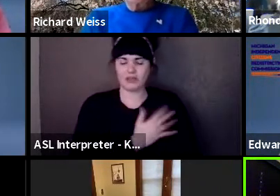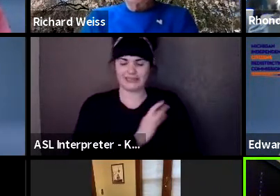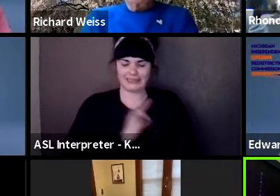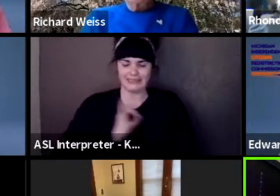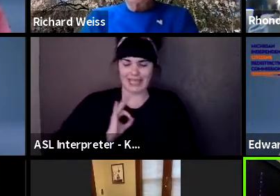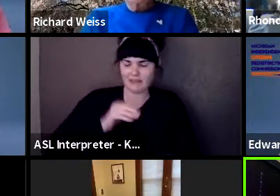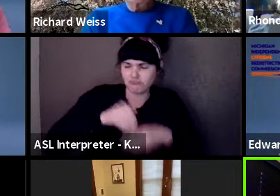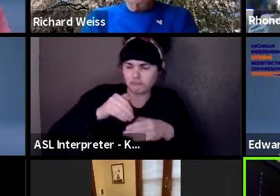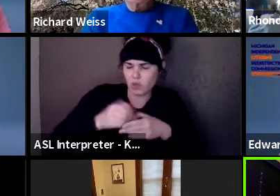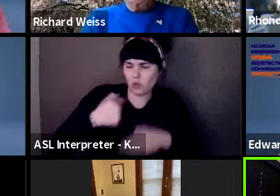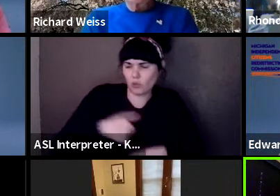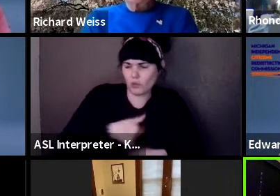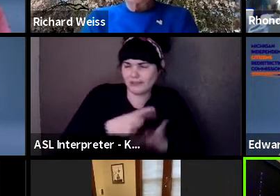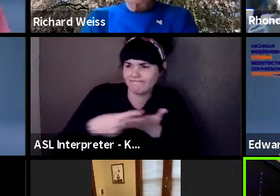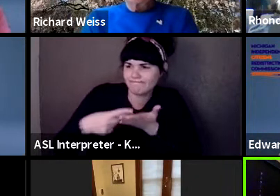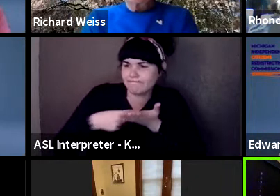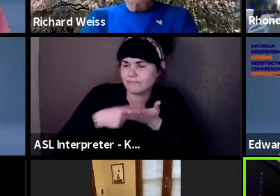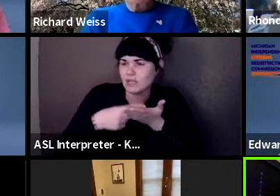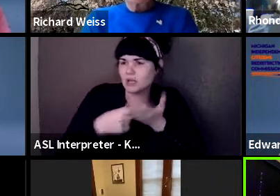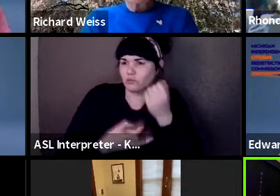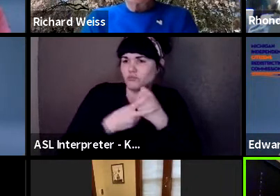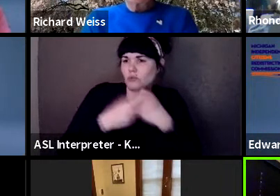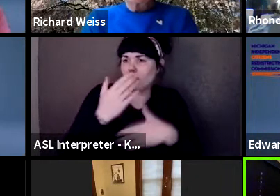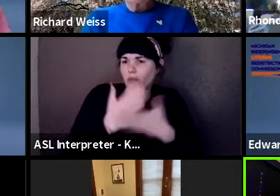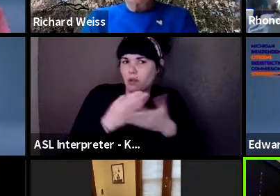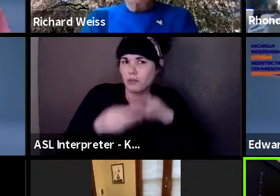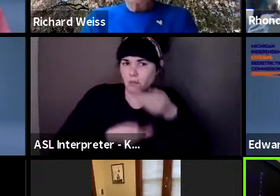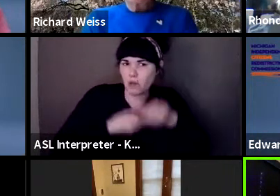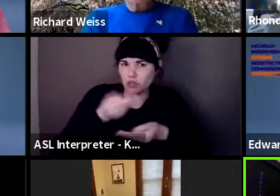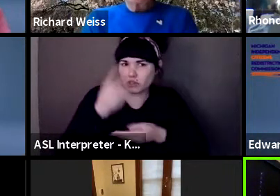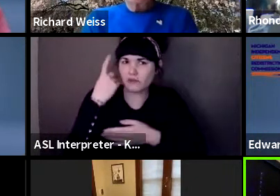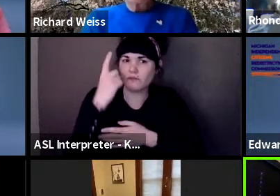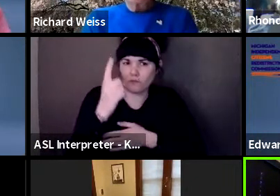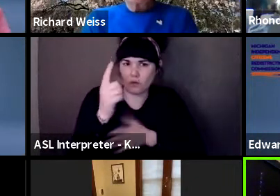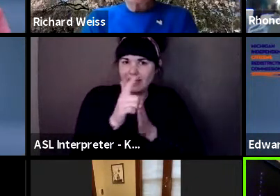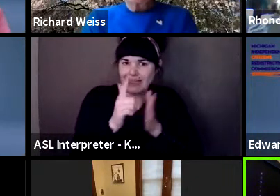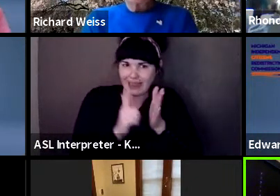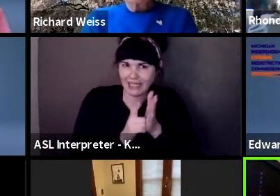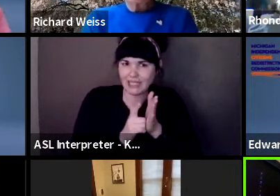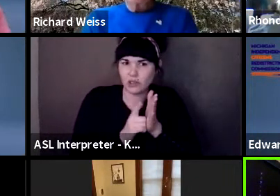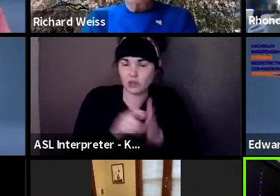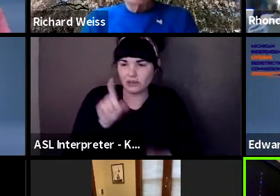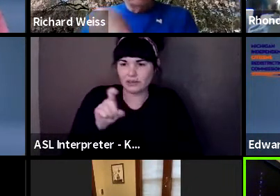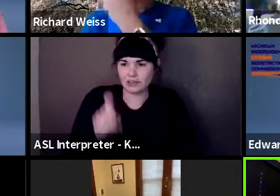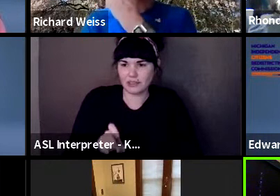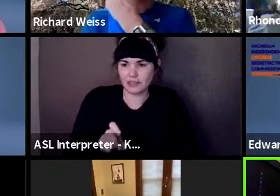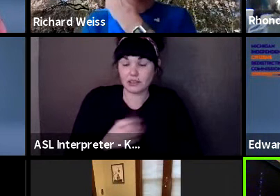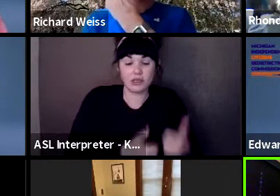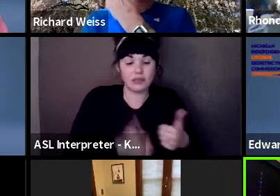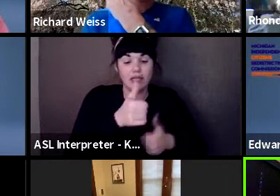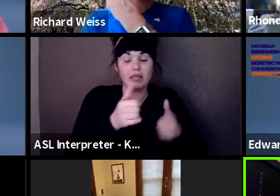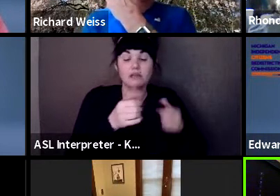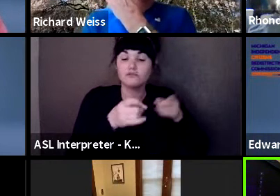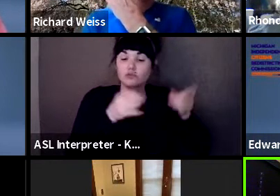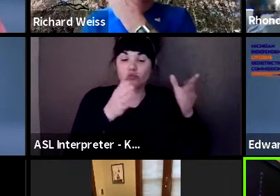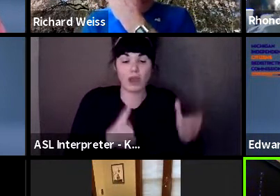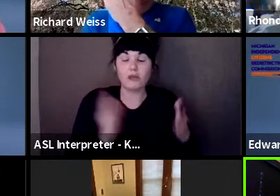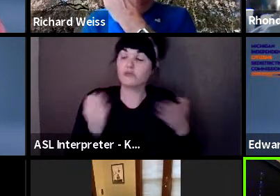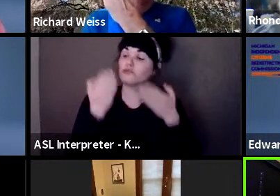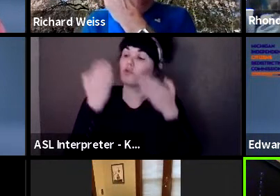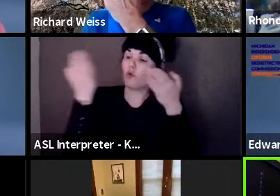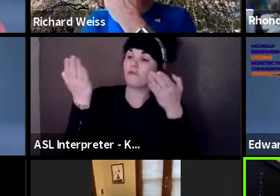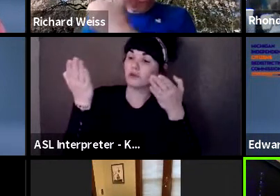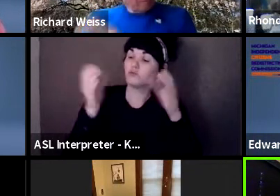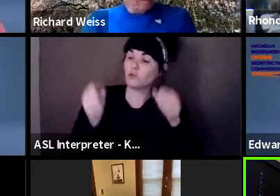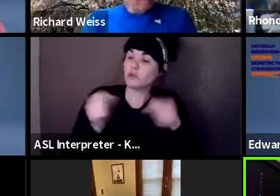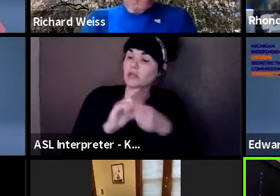for legal needs, that the executive director did offer to amend the budget at that time, but there were no other amendments forthcoming. So